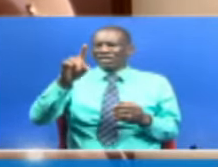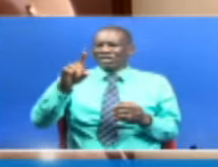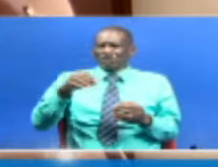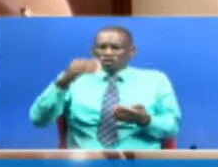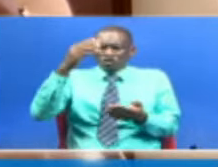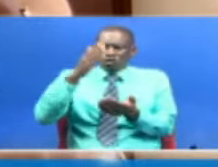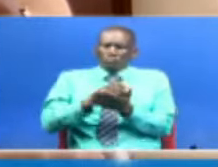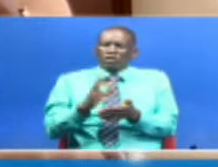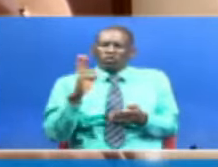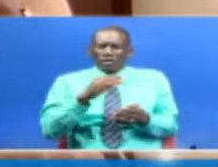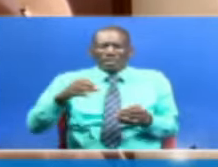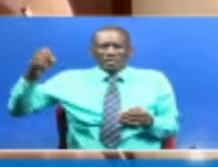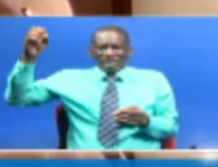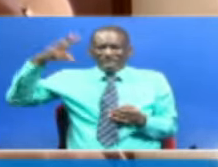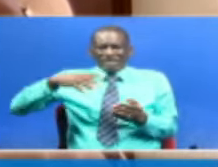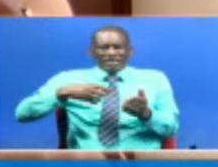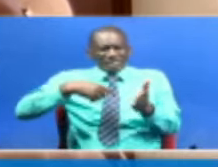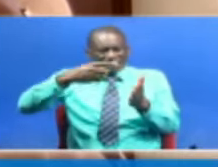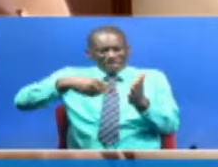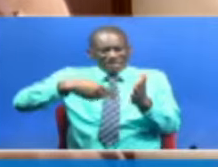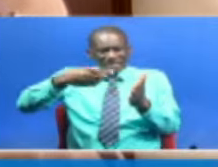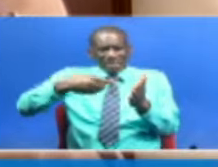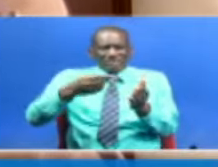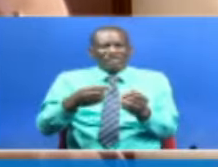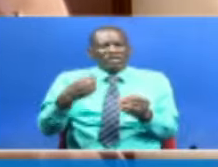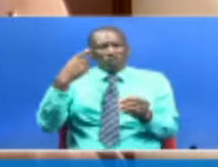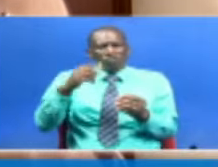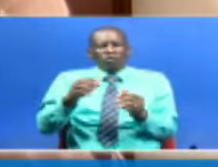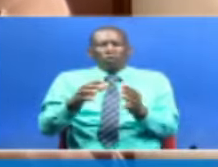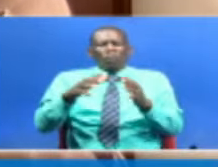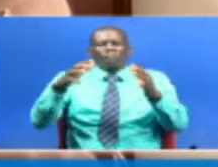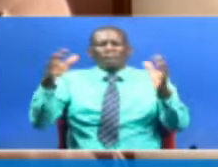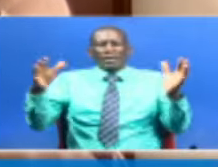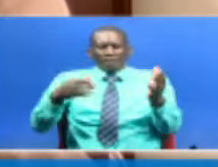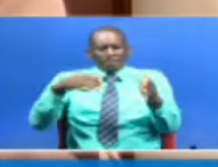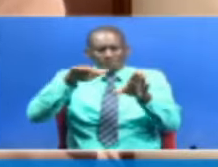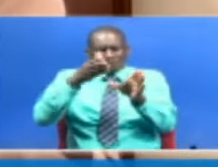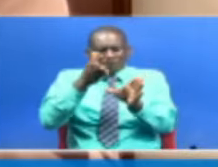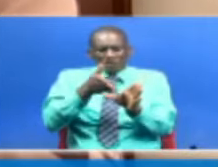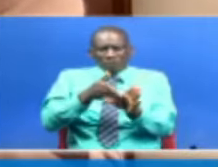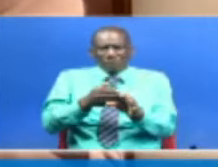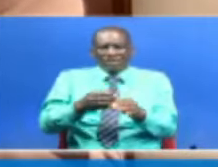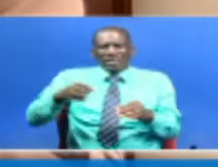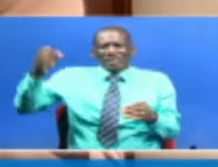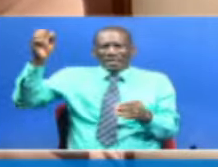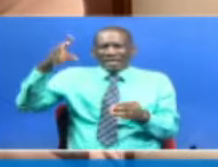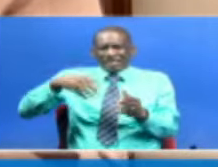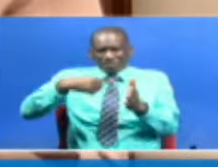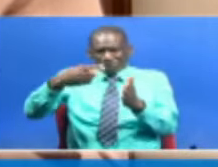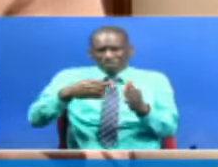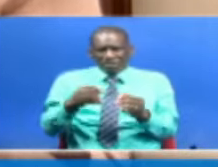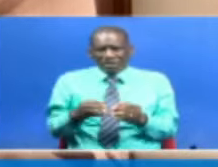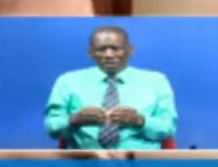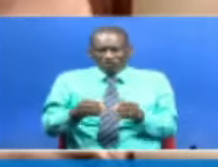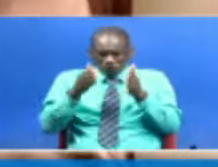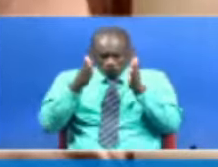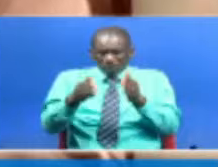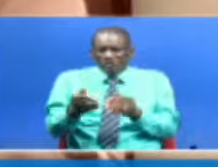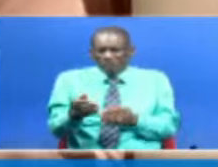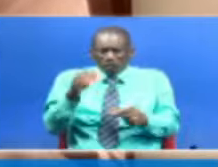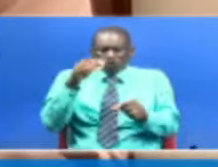energy industry for wider participation, the energy industry itself is very capital intensive.